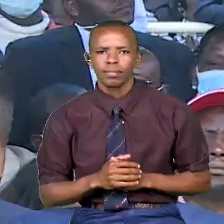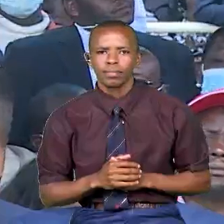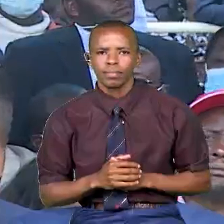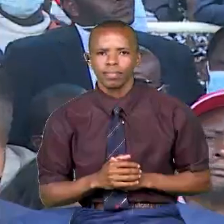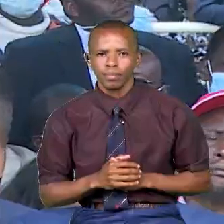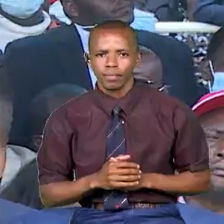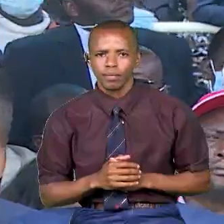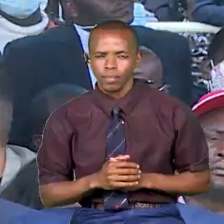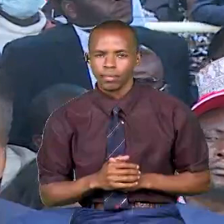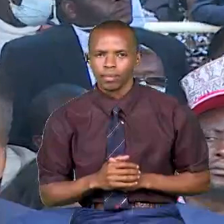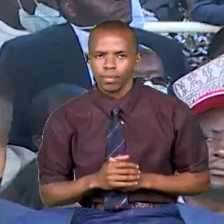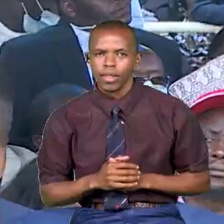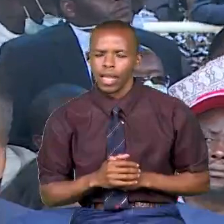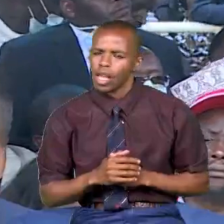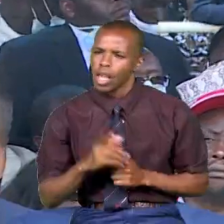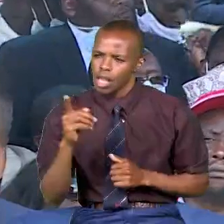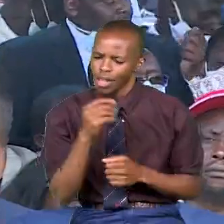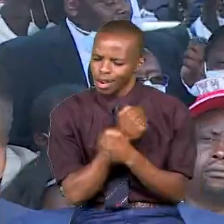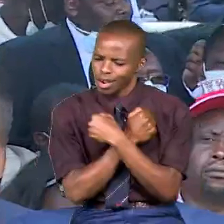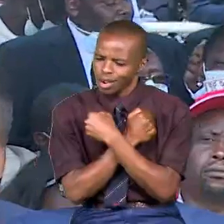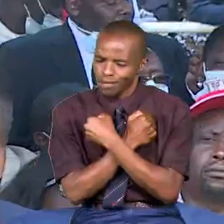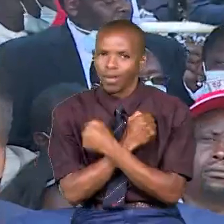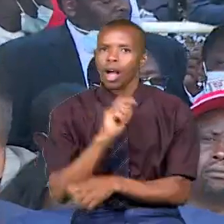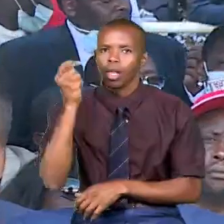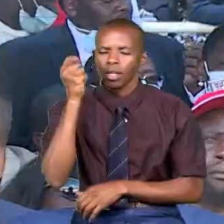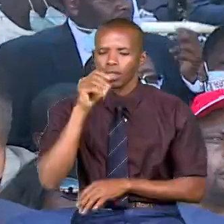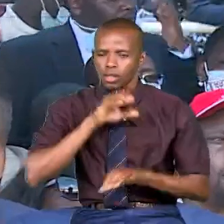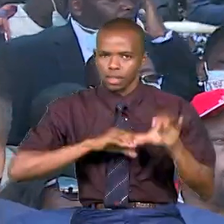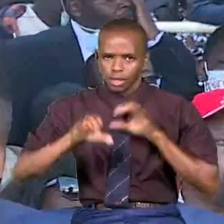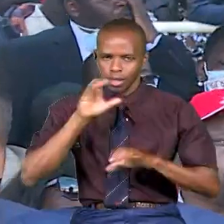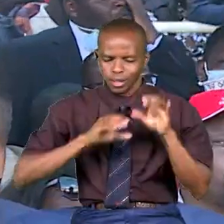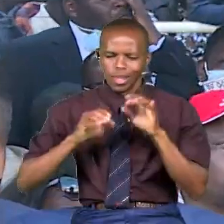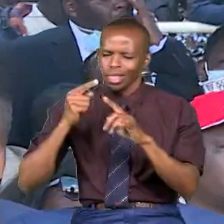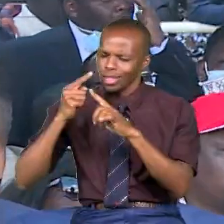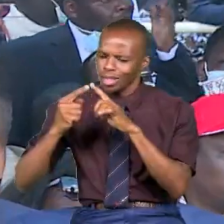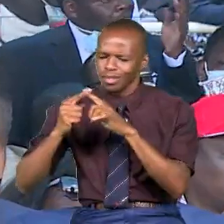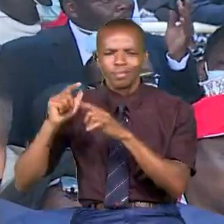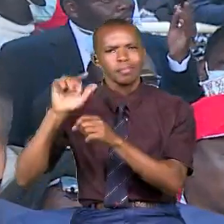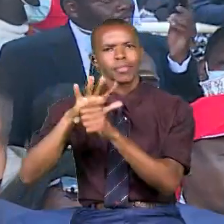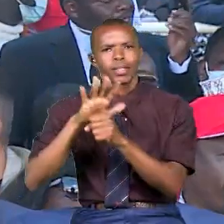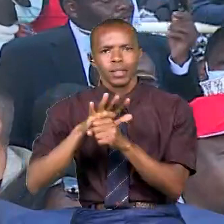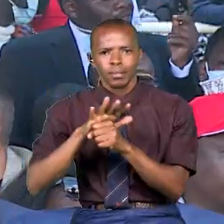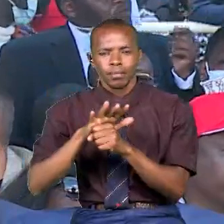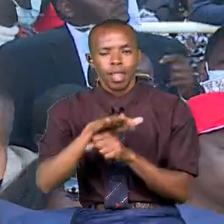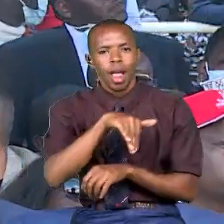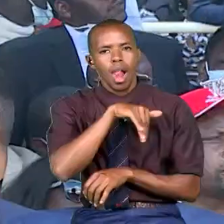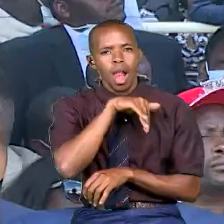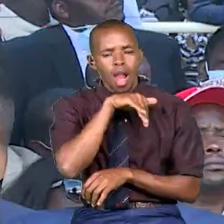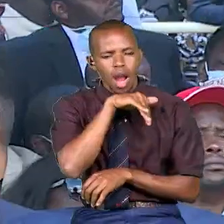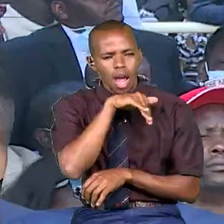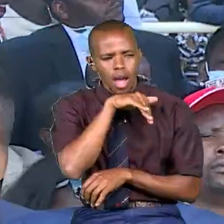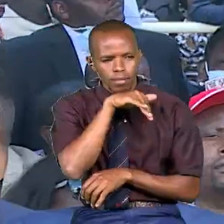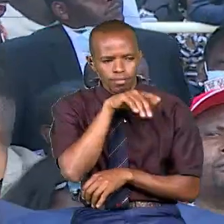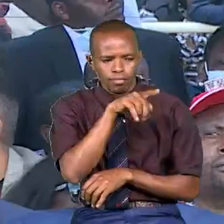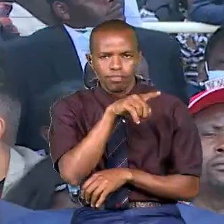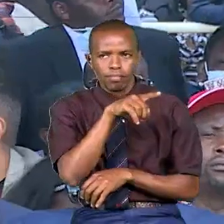It is the love for the people of Kenya. For many years, Raila believes,